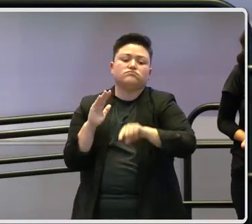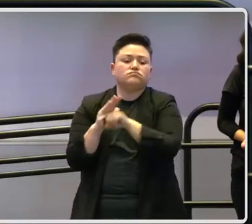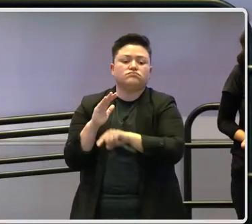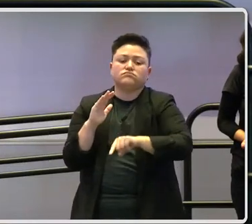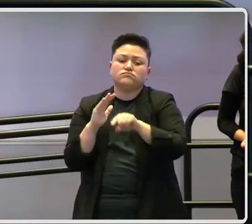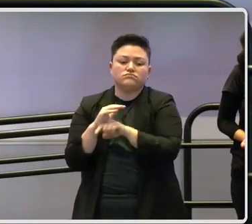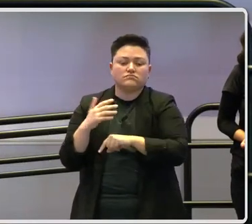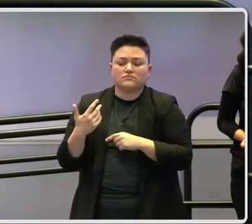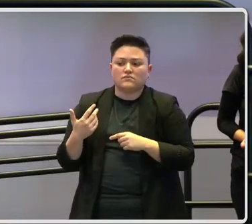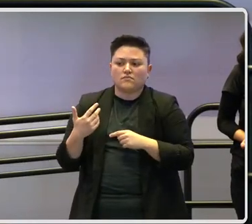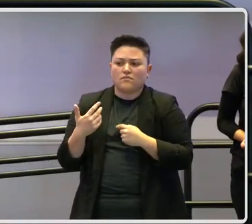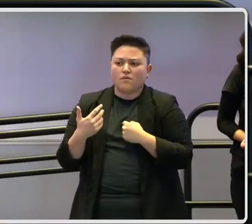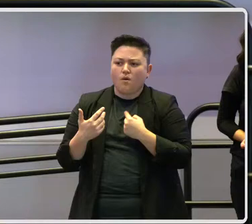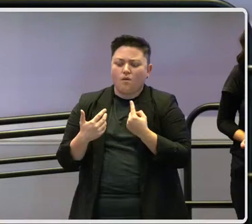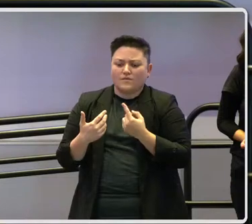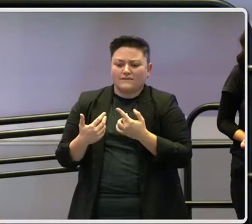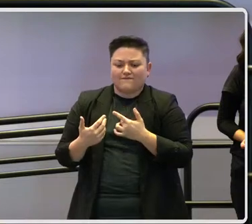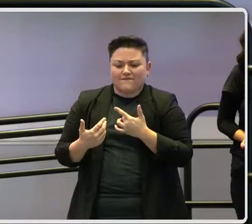I always found